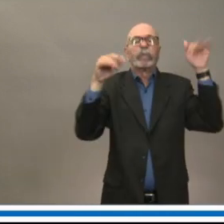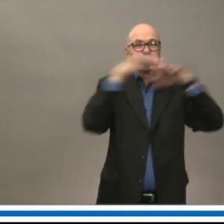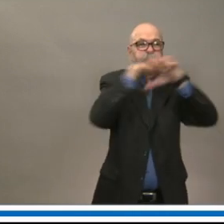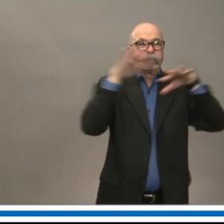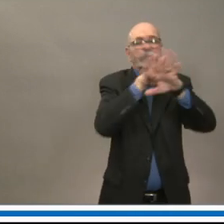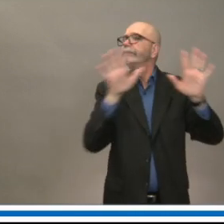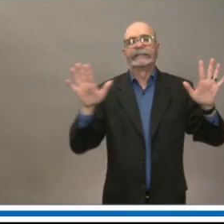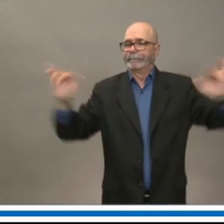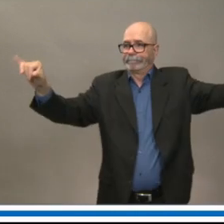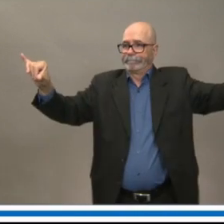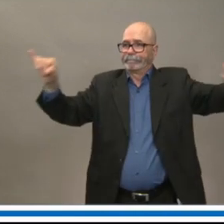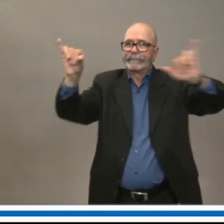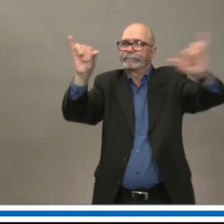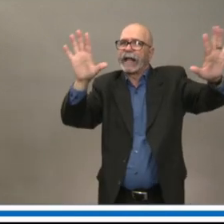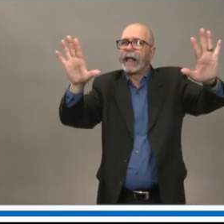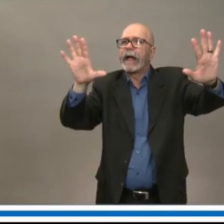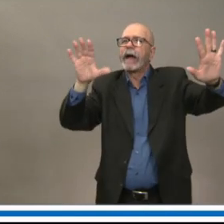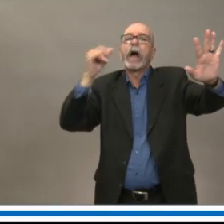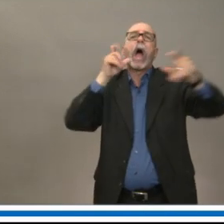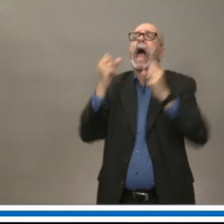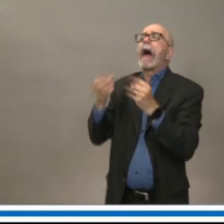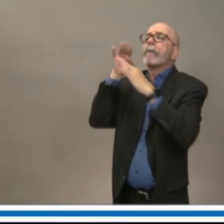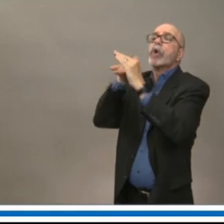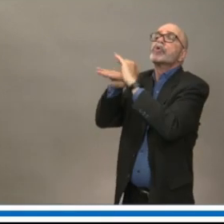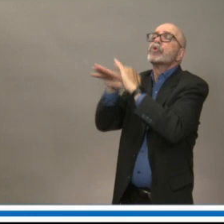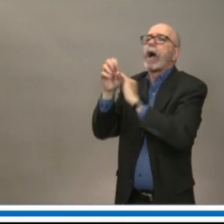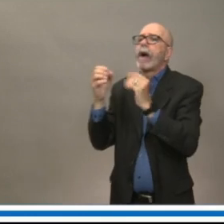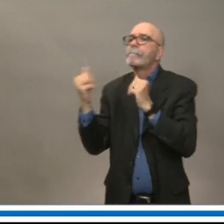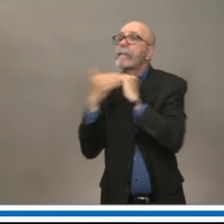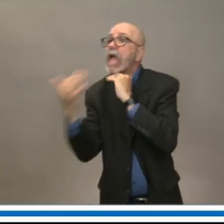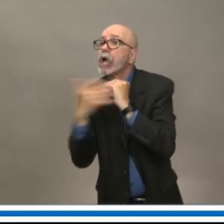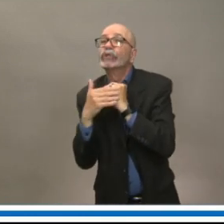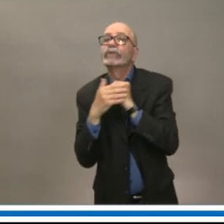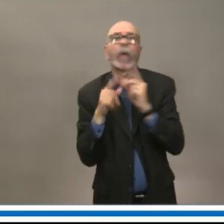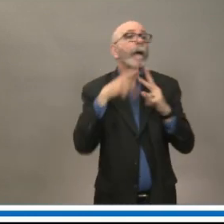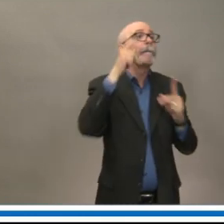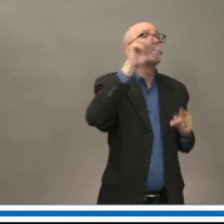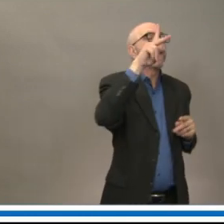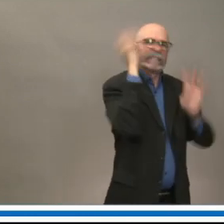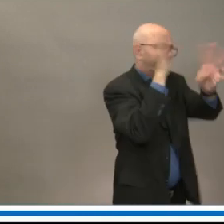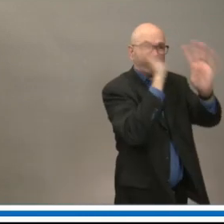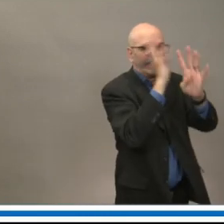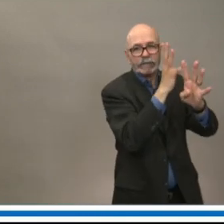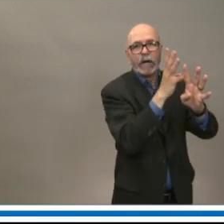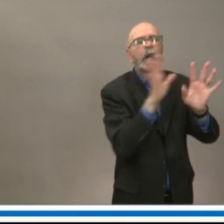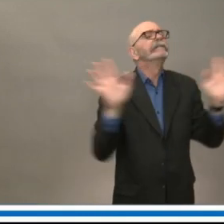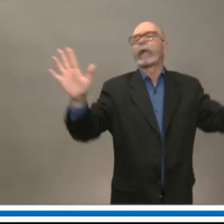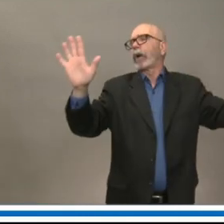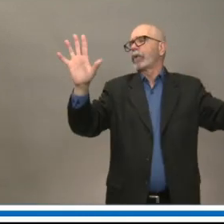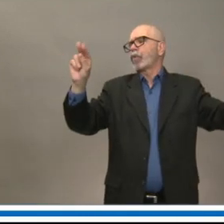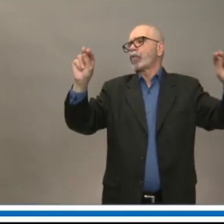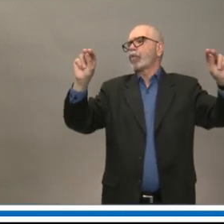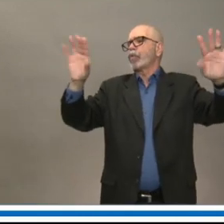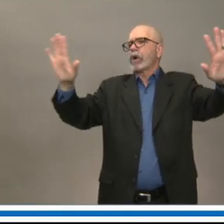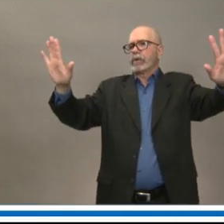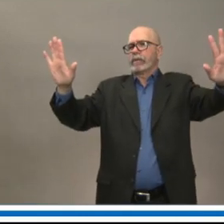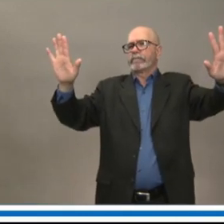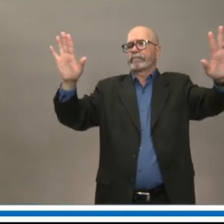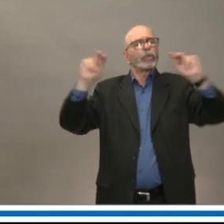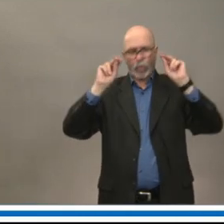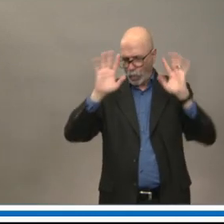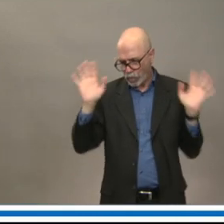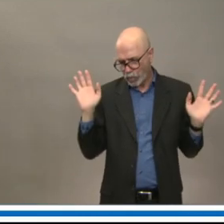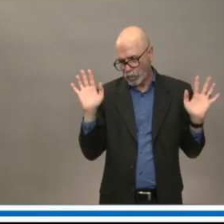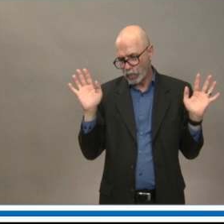and beaches. But let me be clear, we're not there. So before anyone